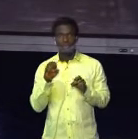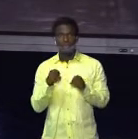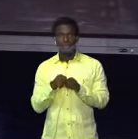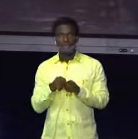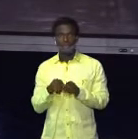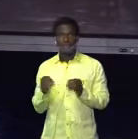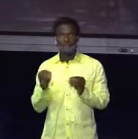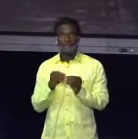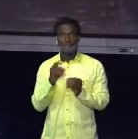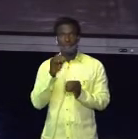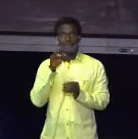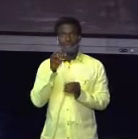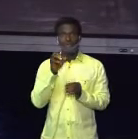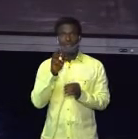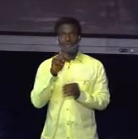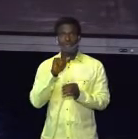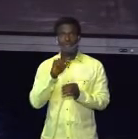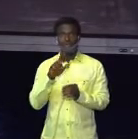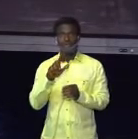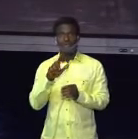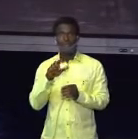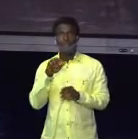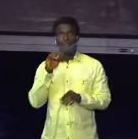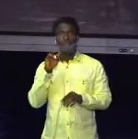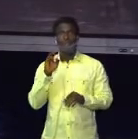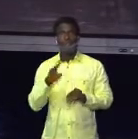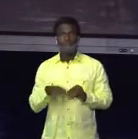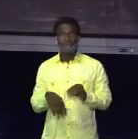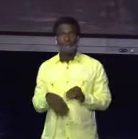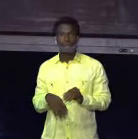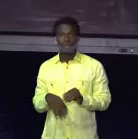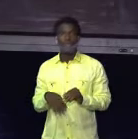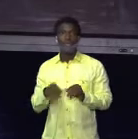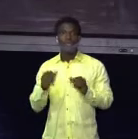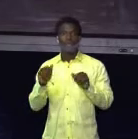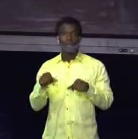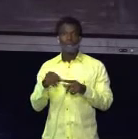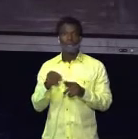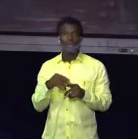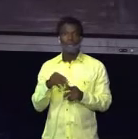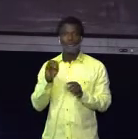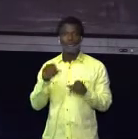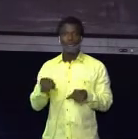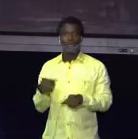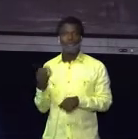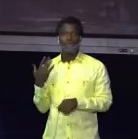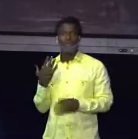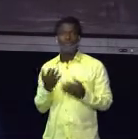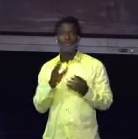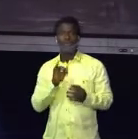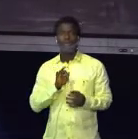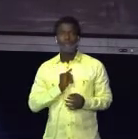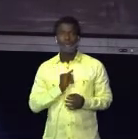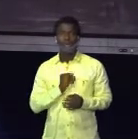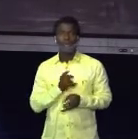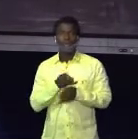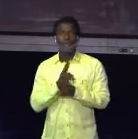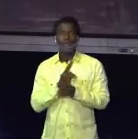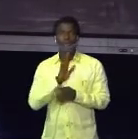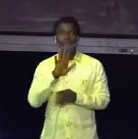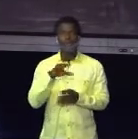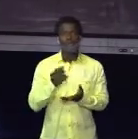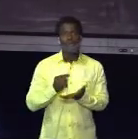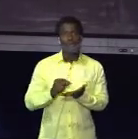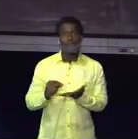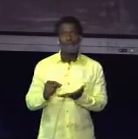It is even more formal than the word can or could. Example, may I borrow your pen?